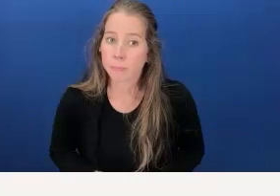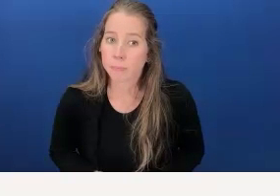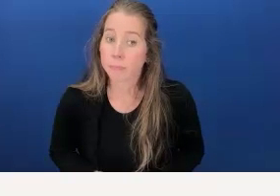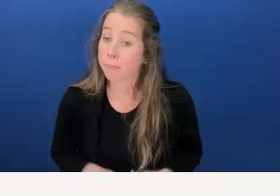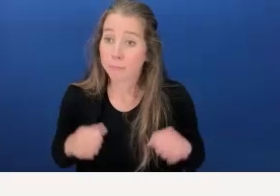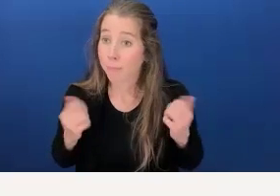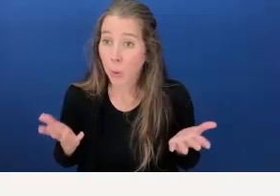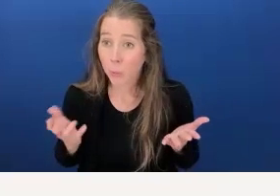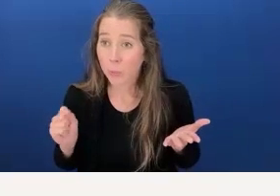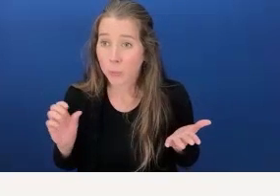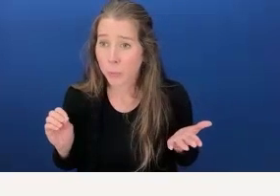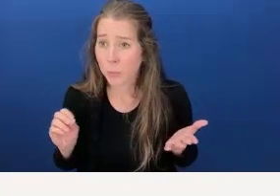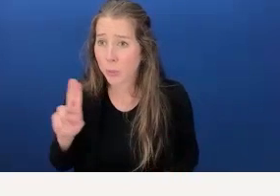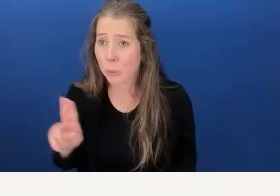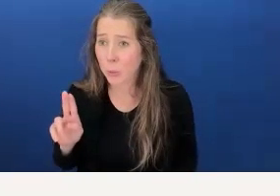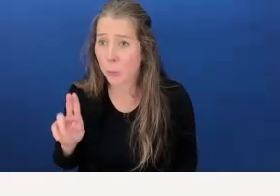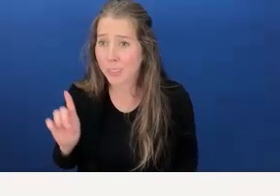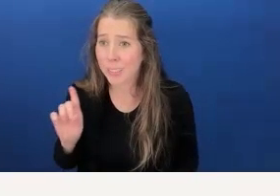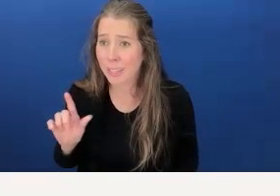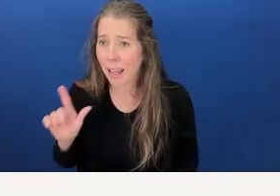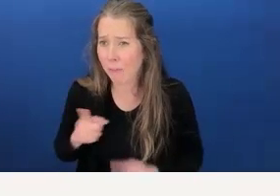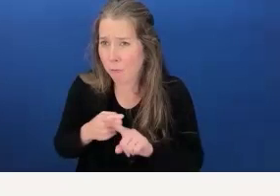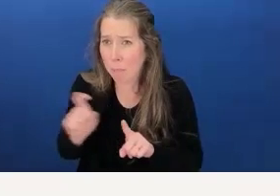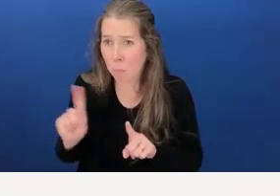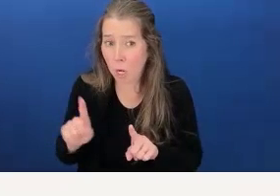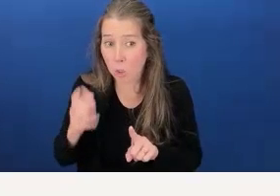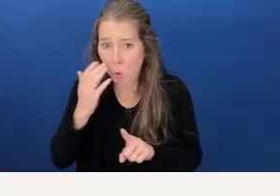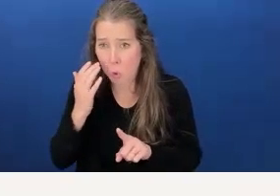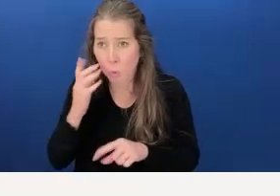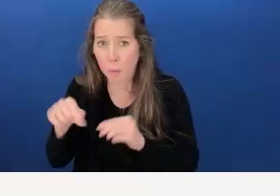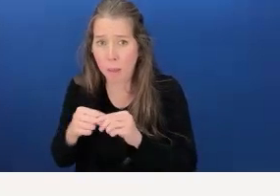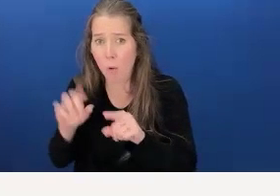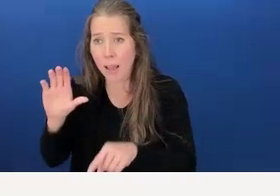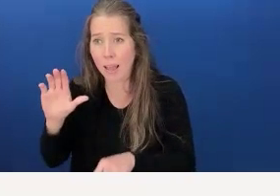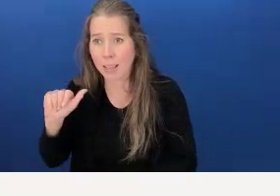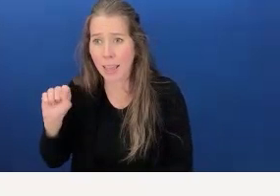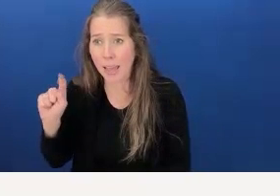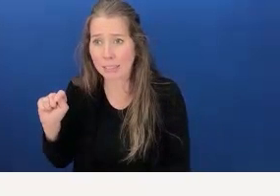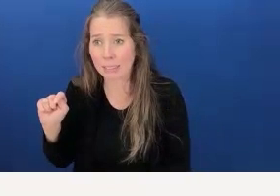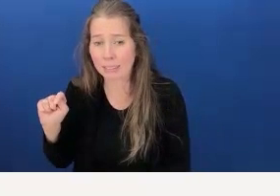So where does UDL come from? Has anyone heard of CAST?